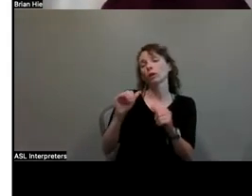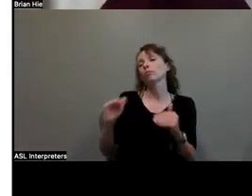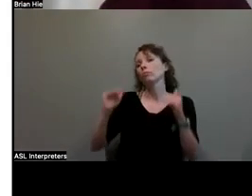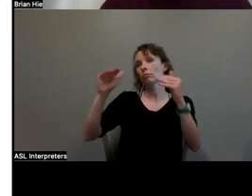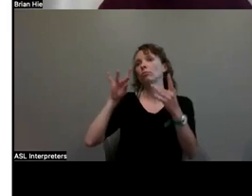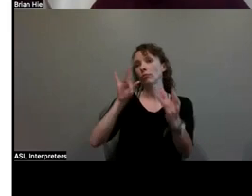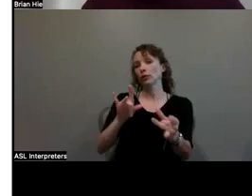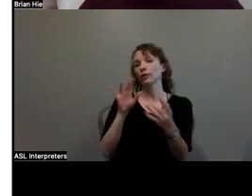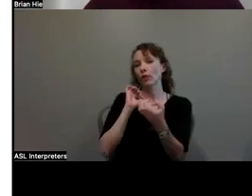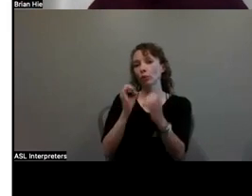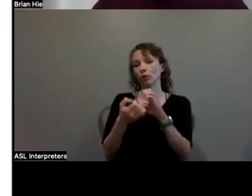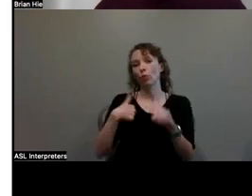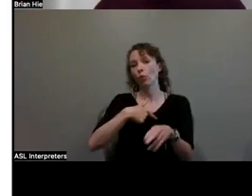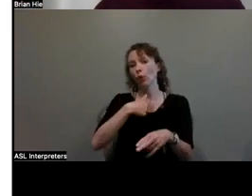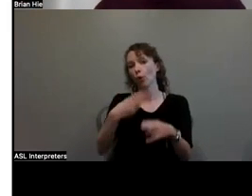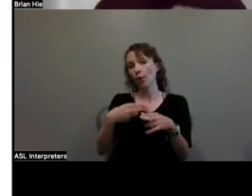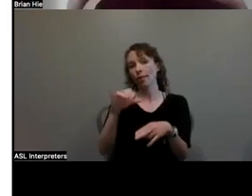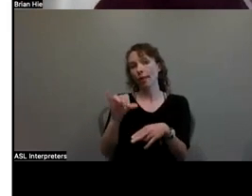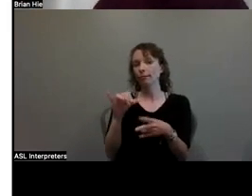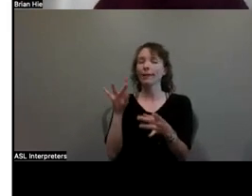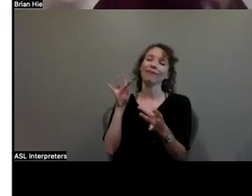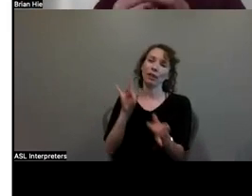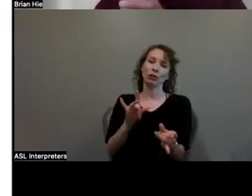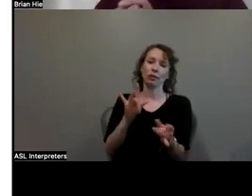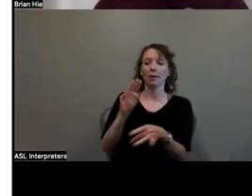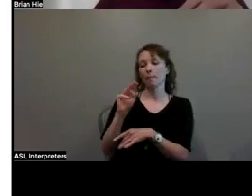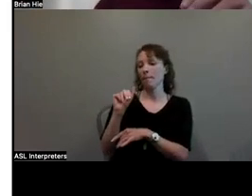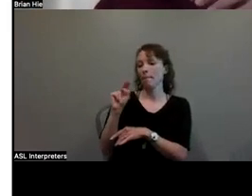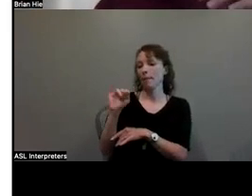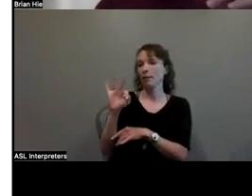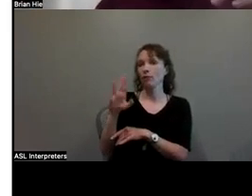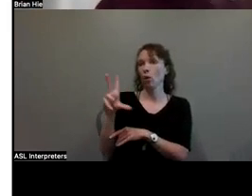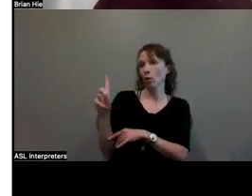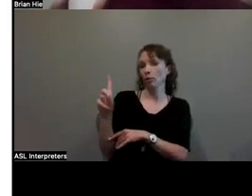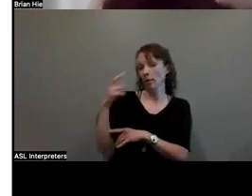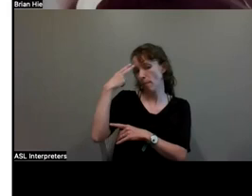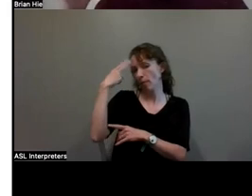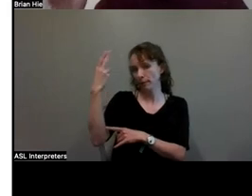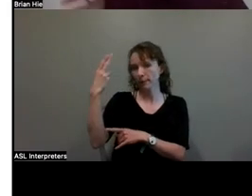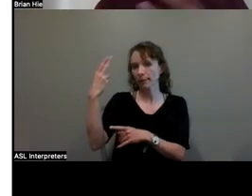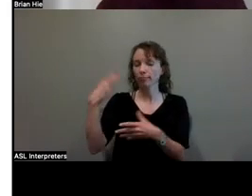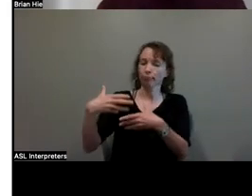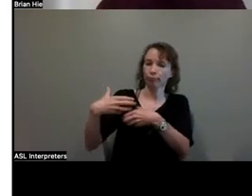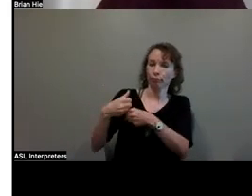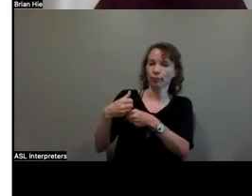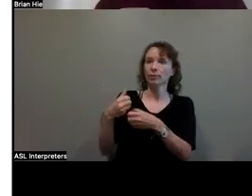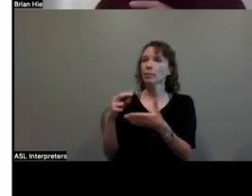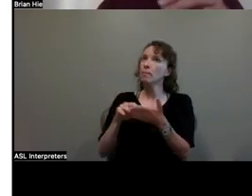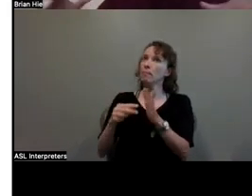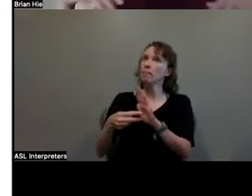evolution. So we refer to this as the efficient manifold hypothesis. We're in a setting in